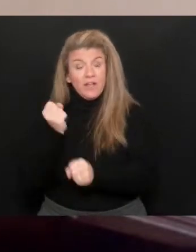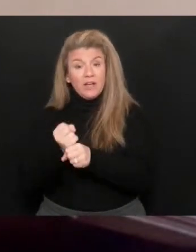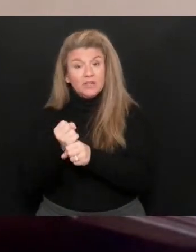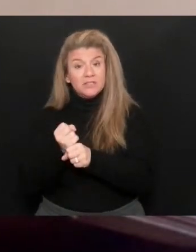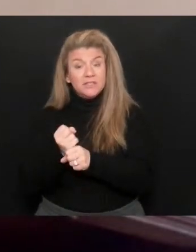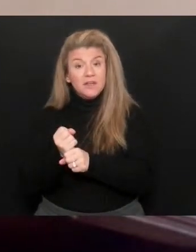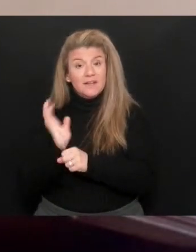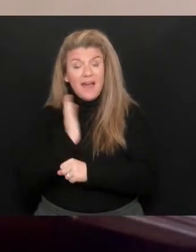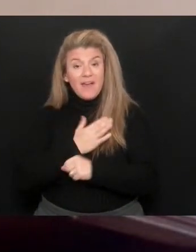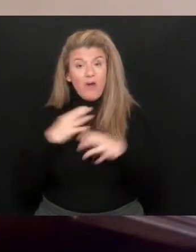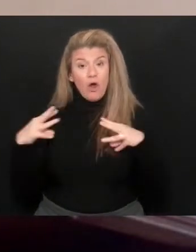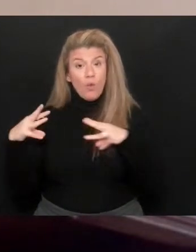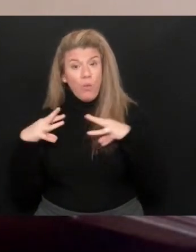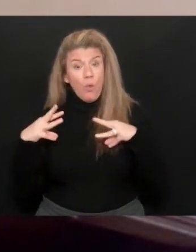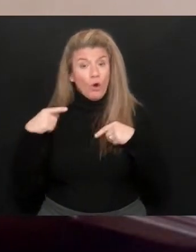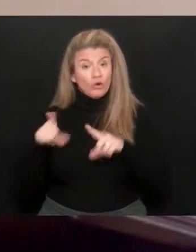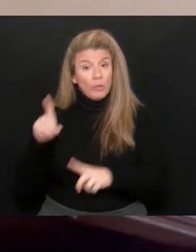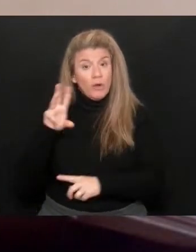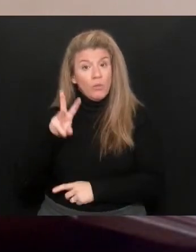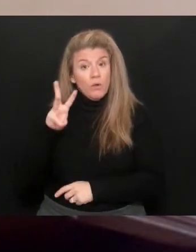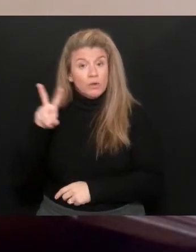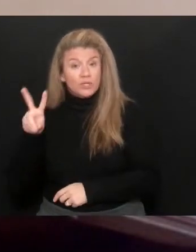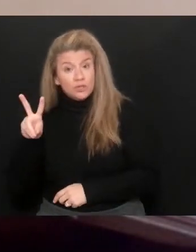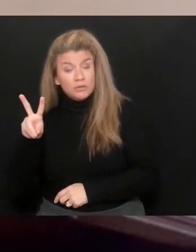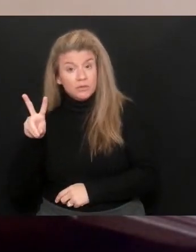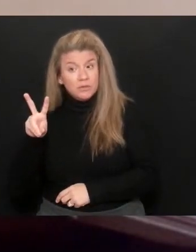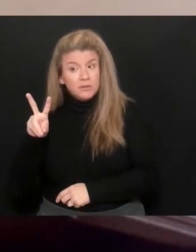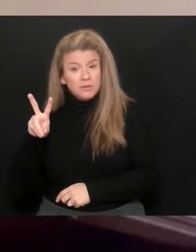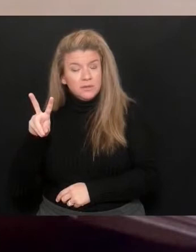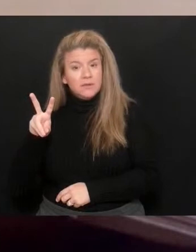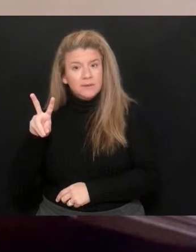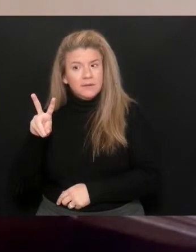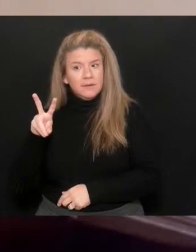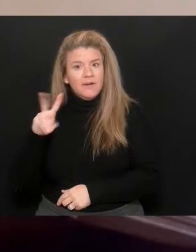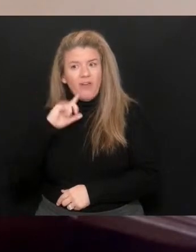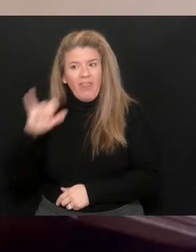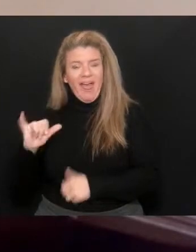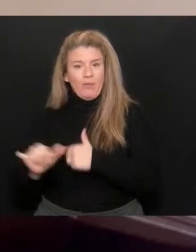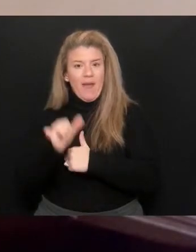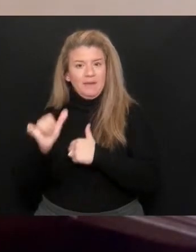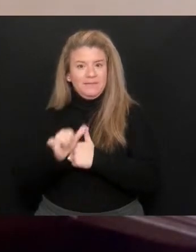nation fought in World War II to deal with that threat.